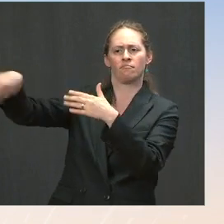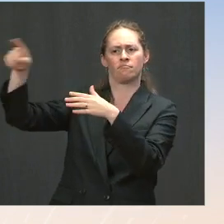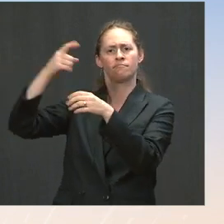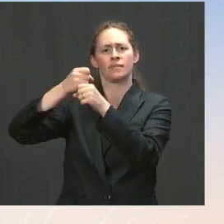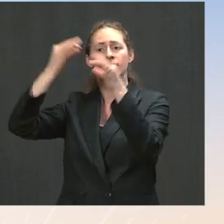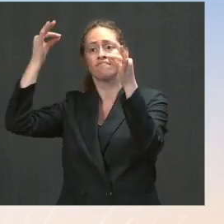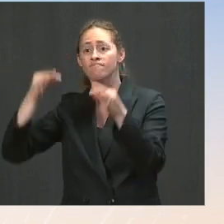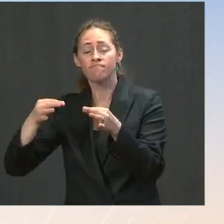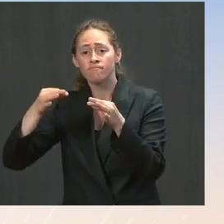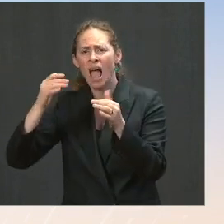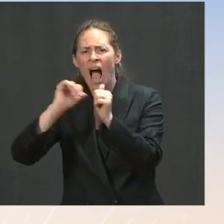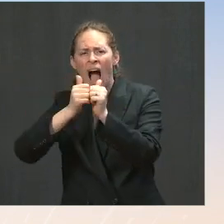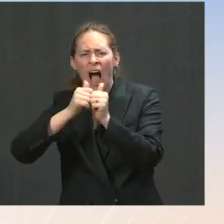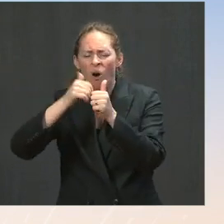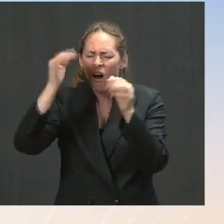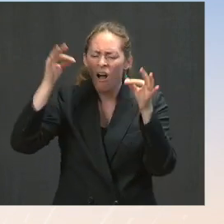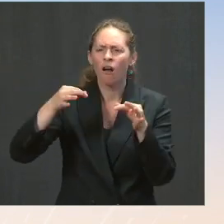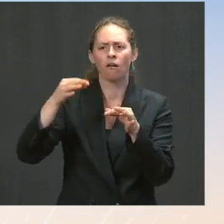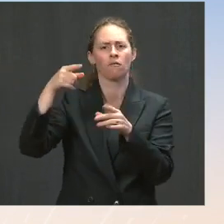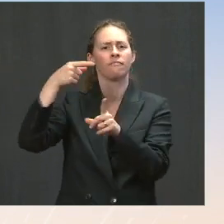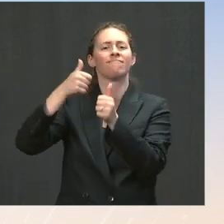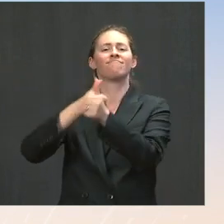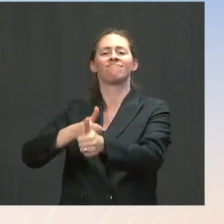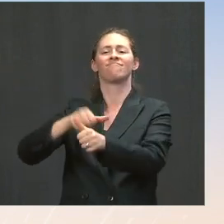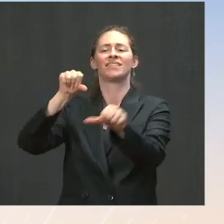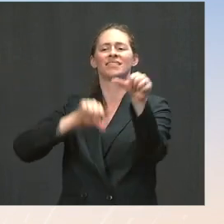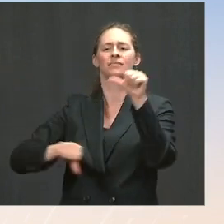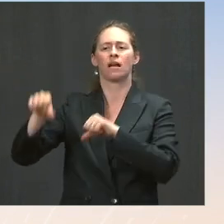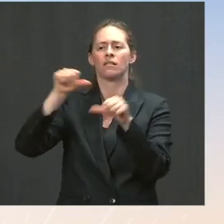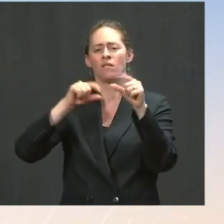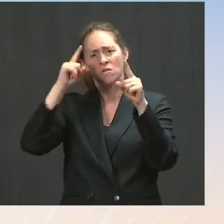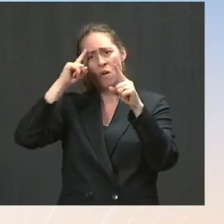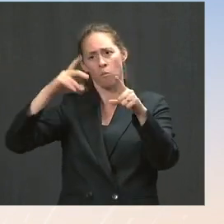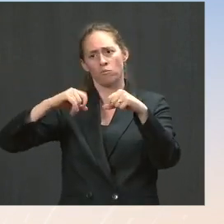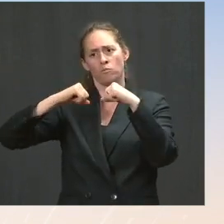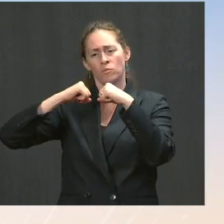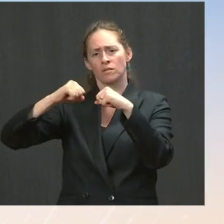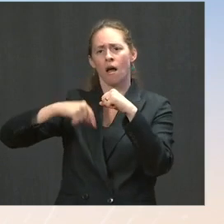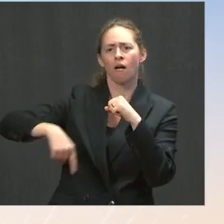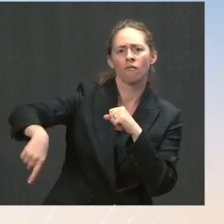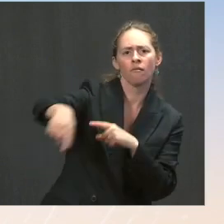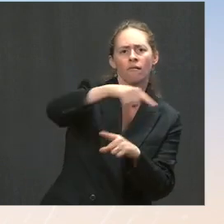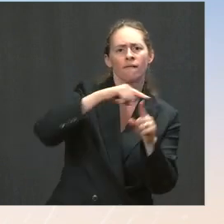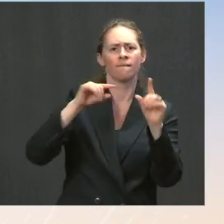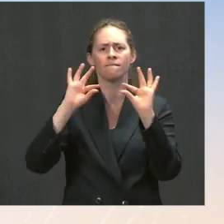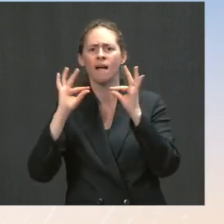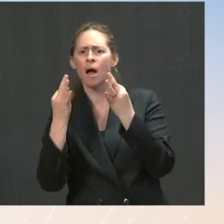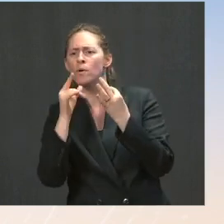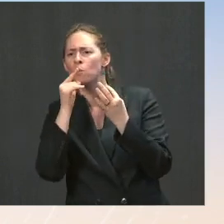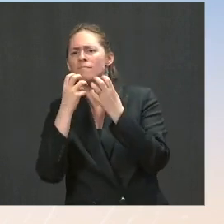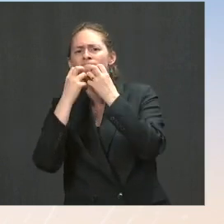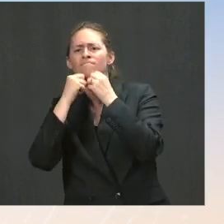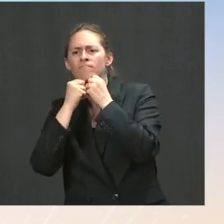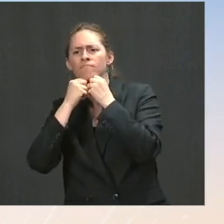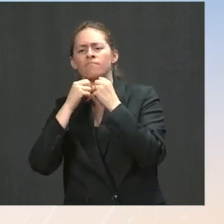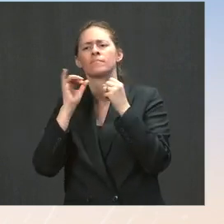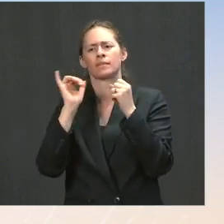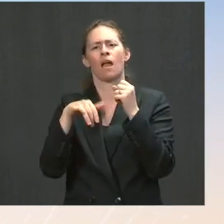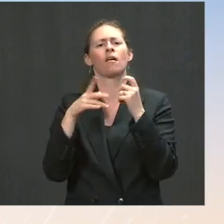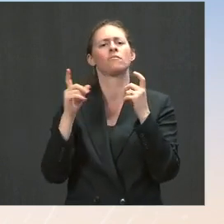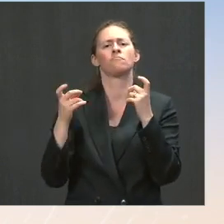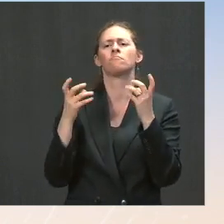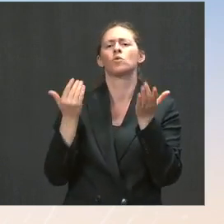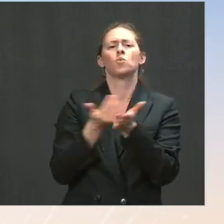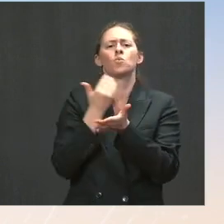data that that is a way to make sure they're protected, their loved ones are protected, and that's an extra step given the transmissibility